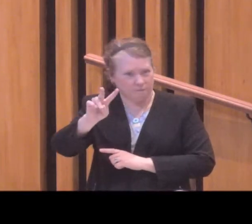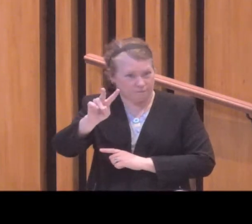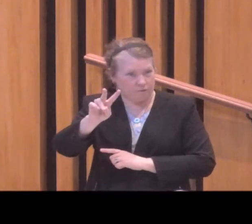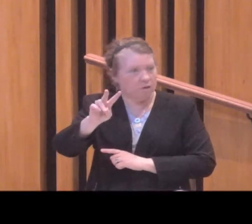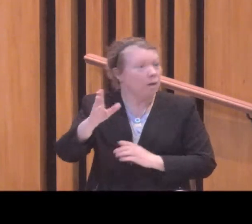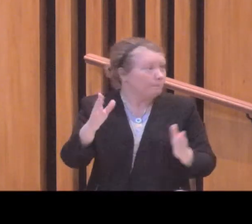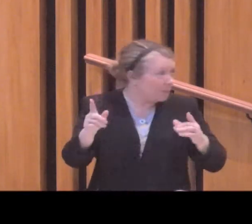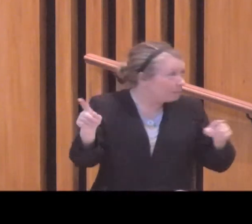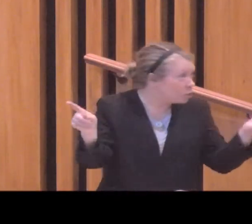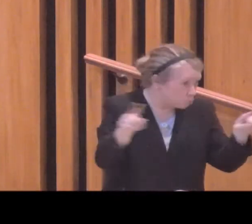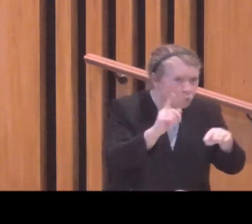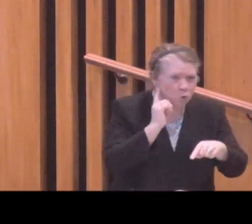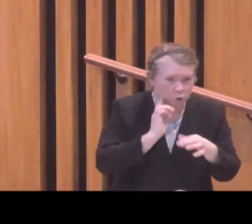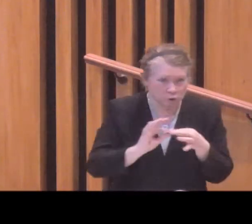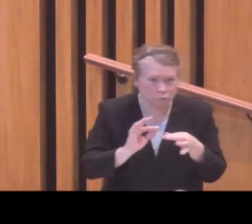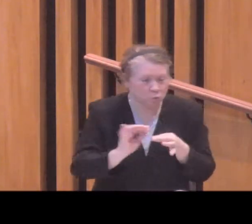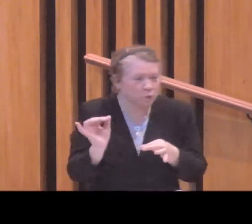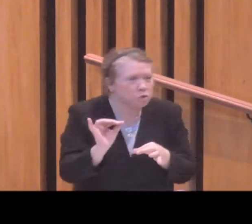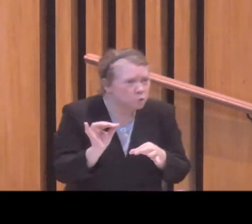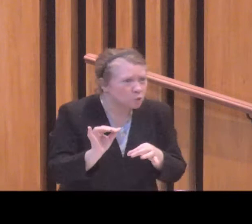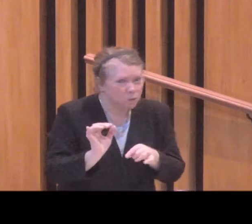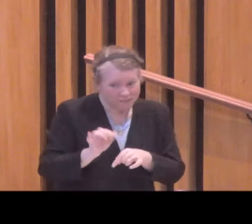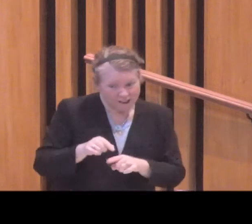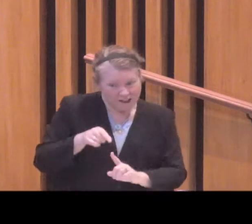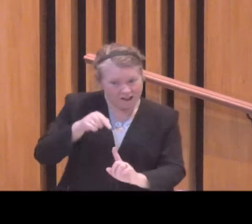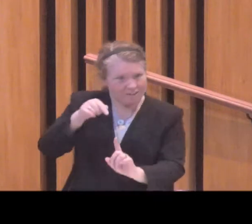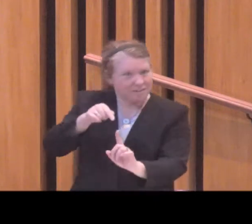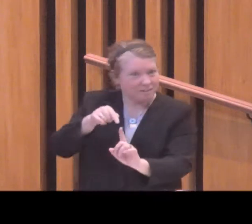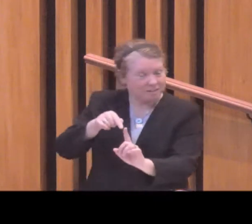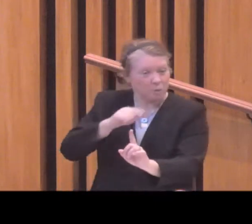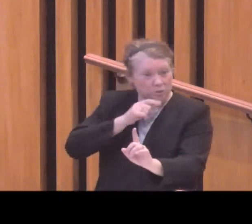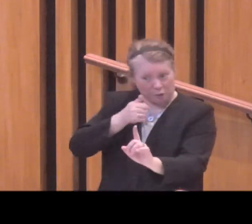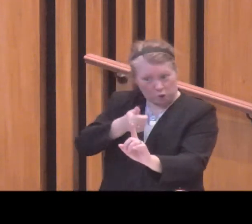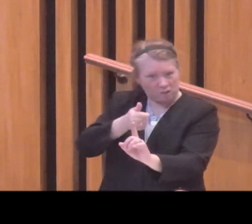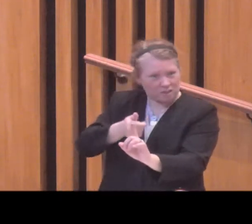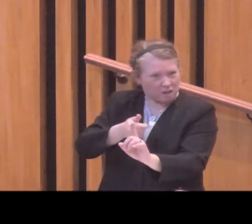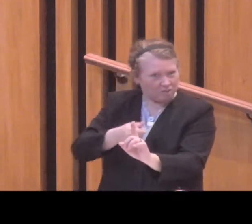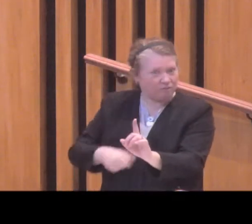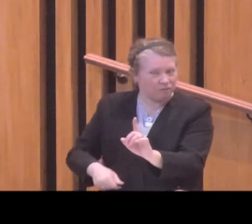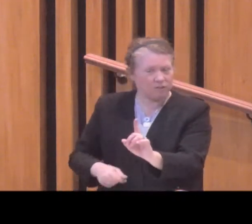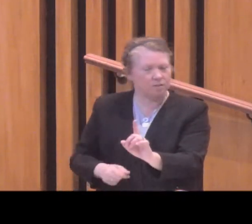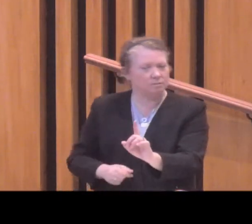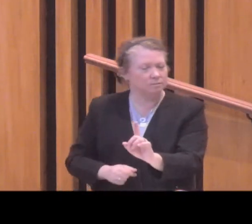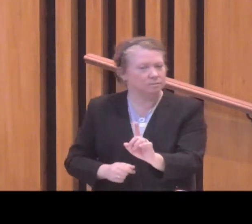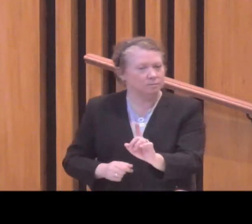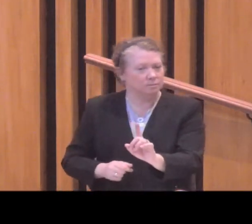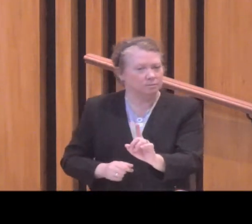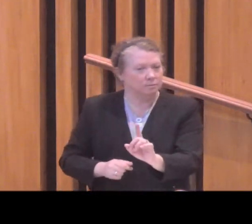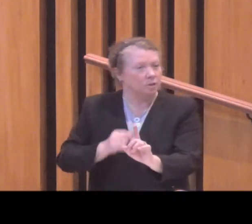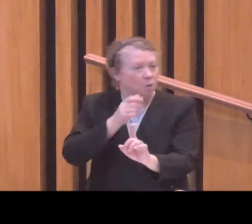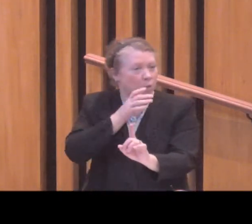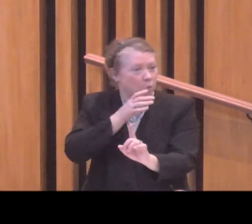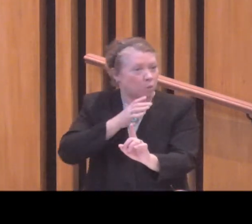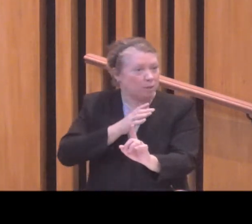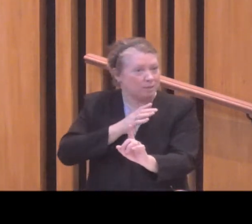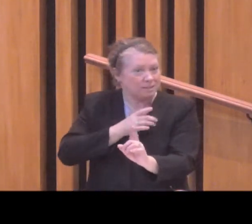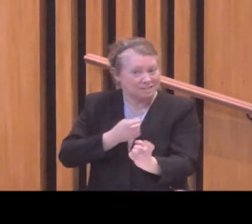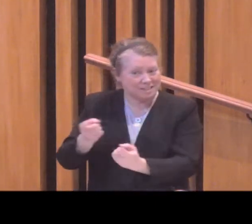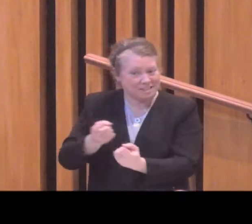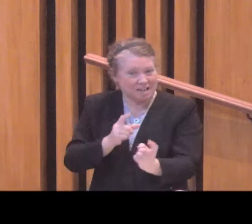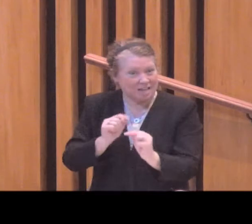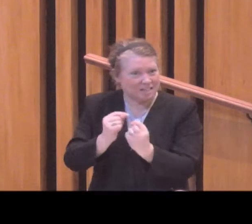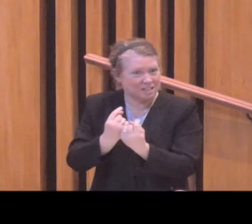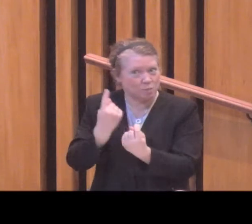same story, that she was one of the promising athletes on our United States women's skating team,